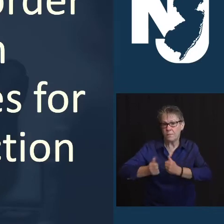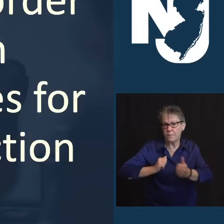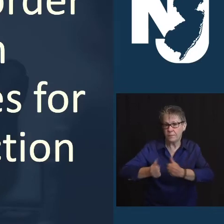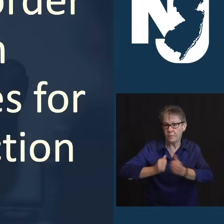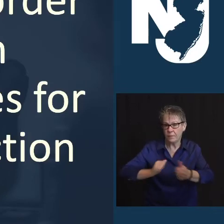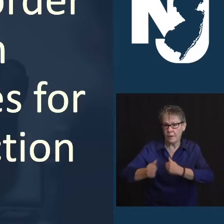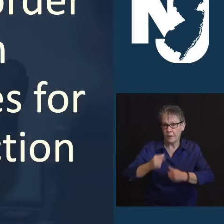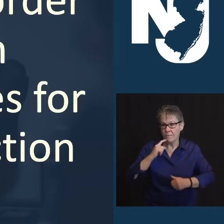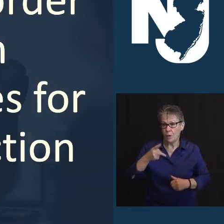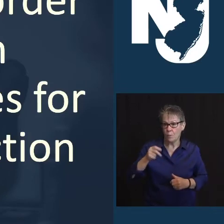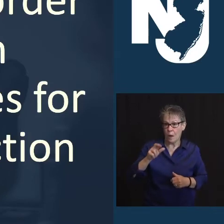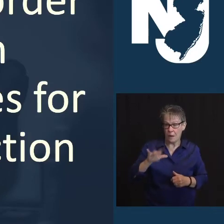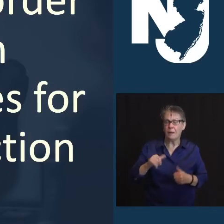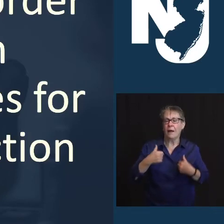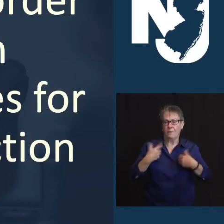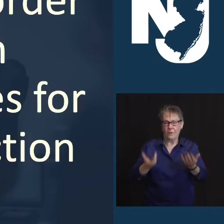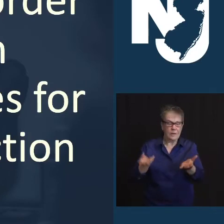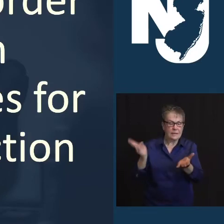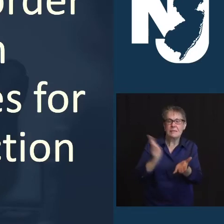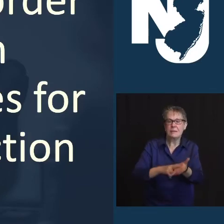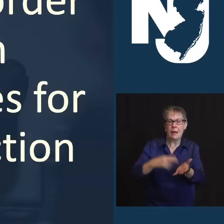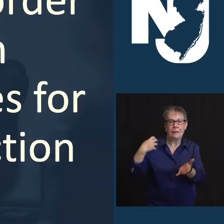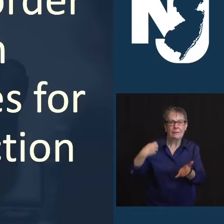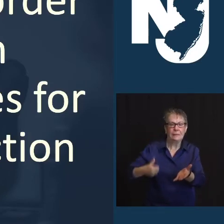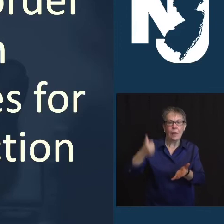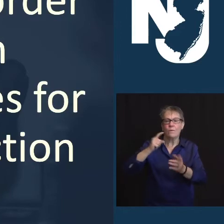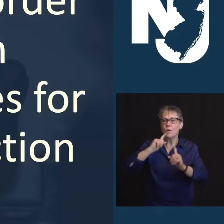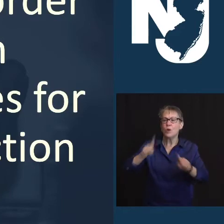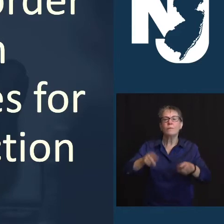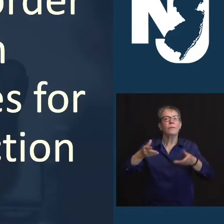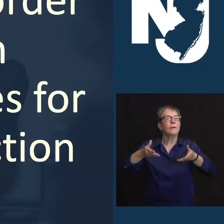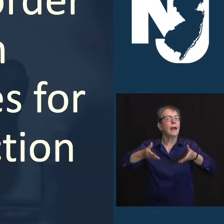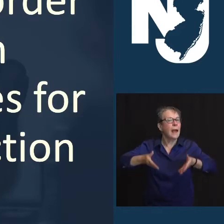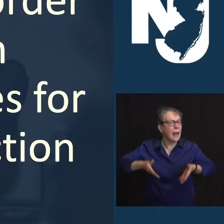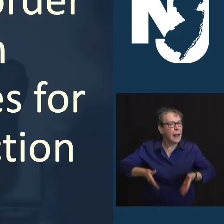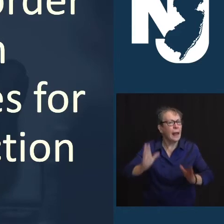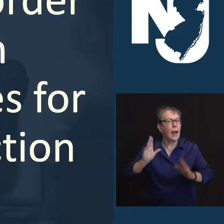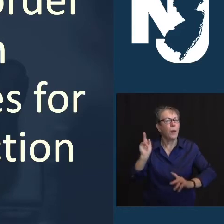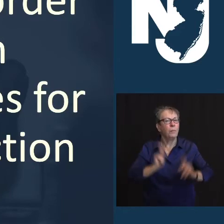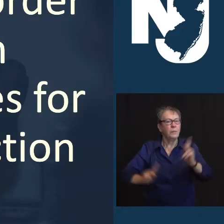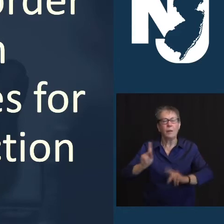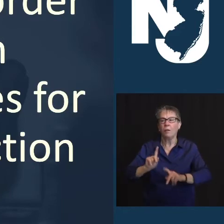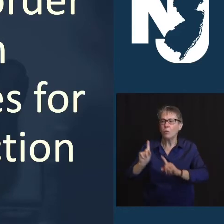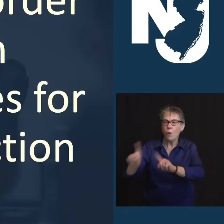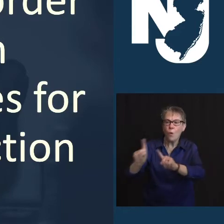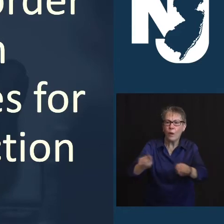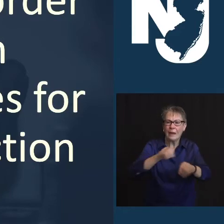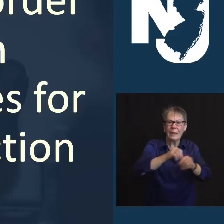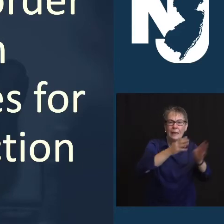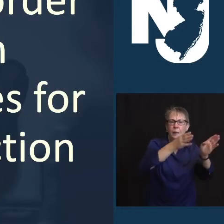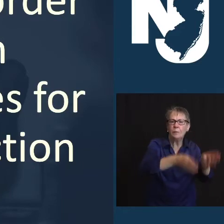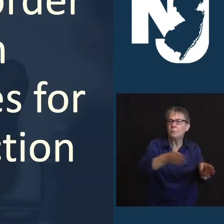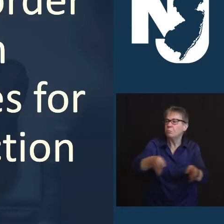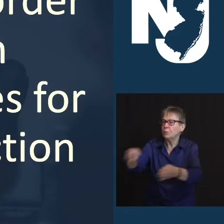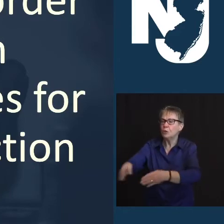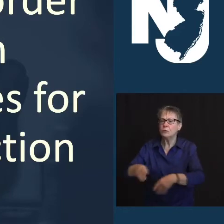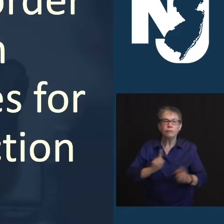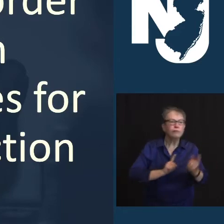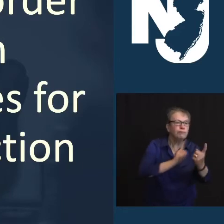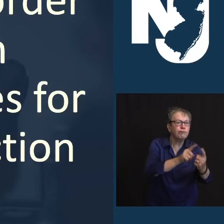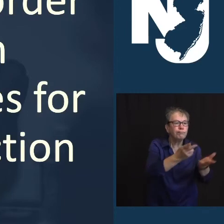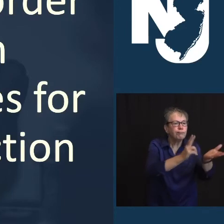order today that will allow in-person collection of signatures as well. We want campaigns to have the option to collect signatures